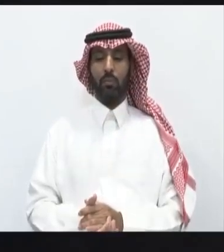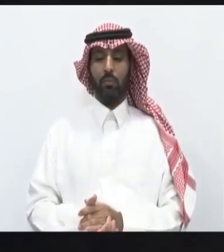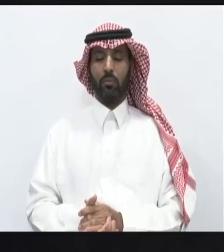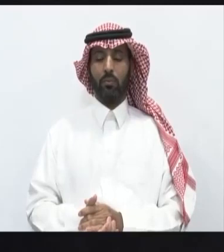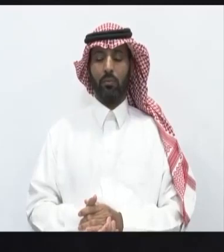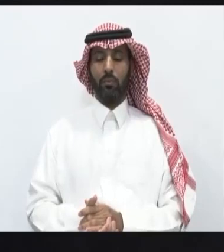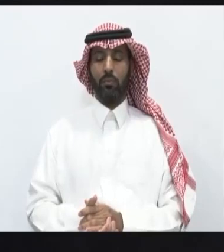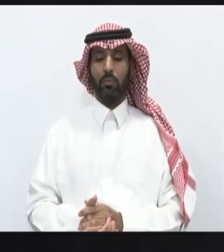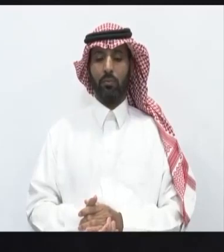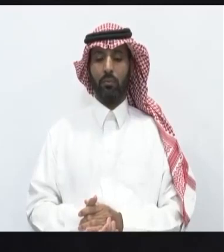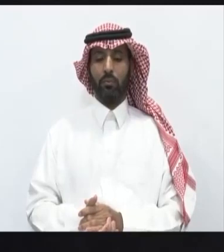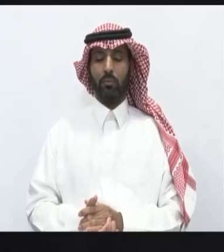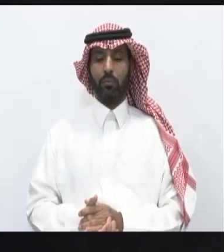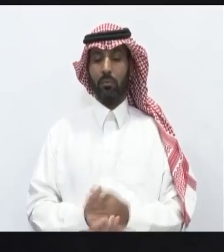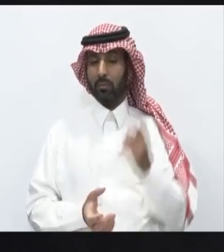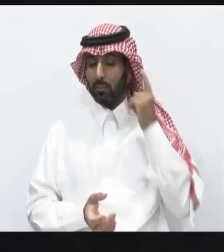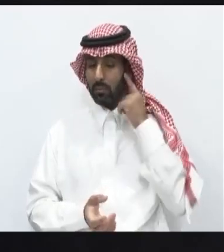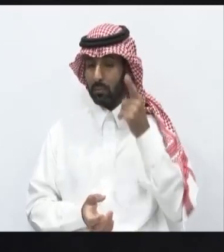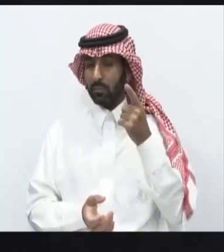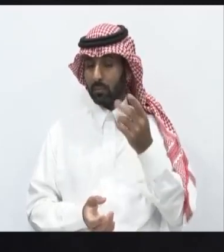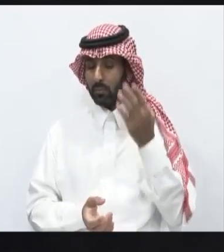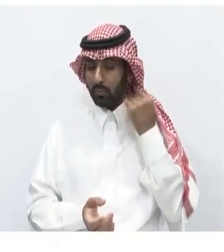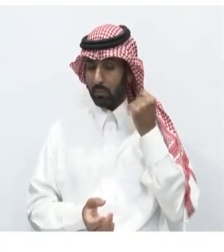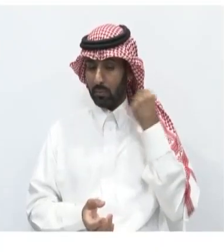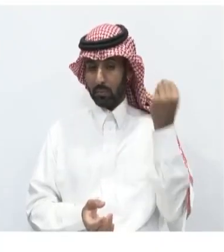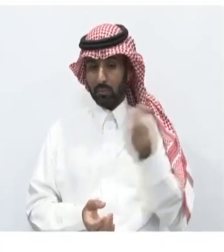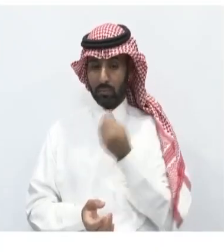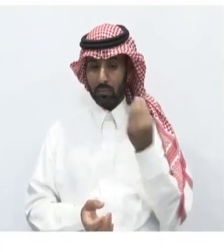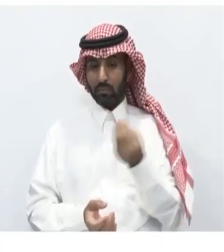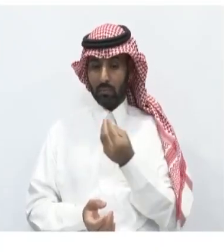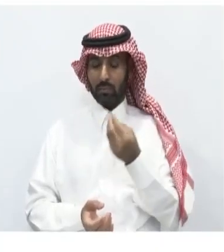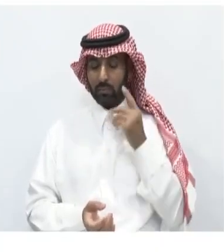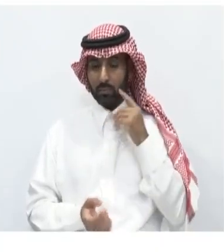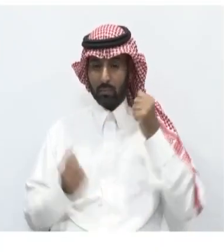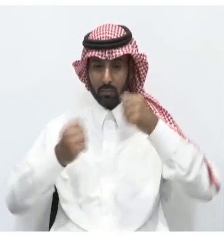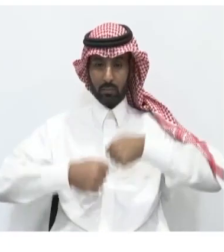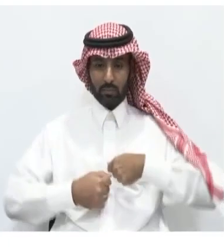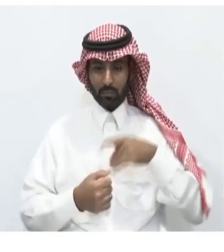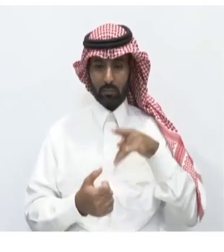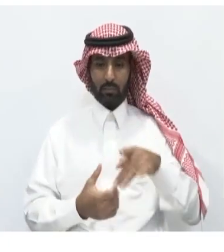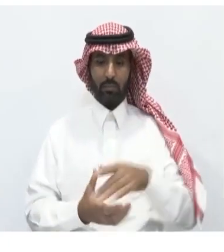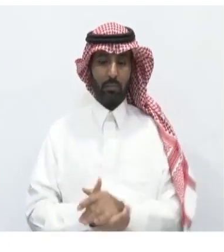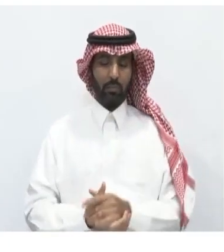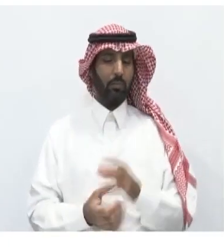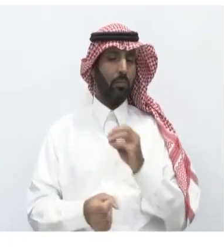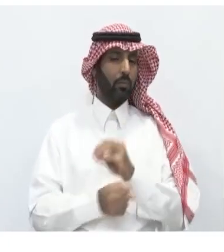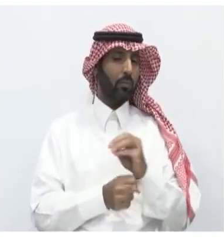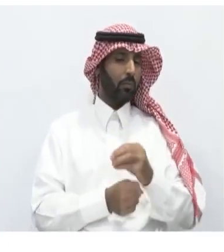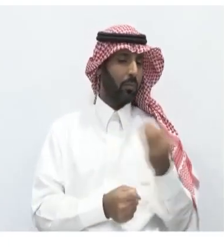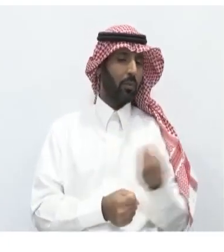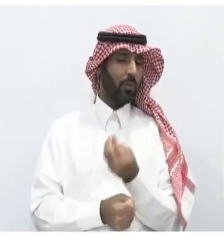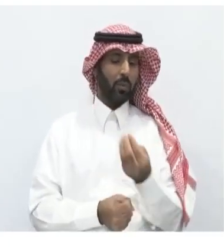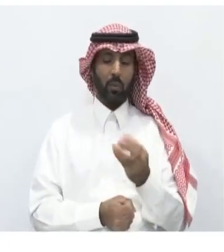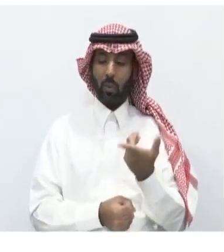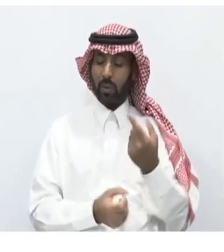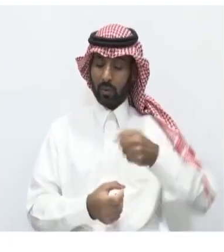what you're about to listen. Listen to the experienced traveler. So this is an experienced traveler. Listen to him talk about what